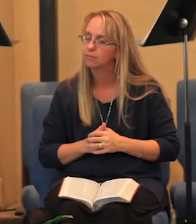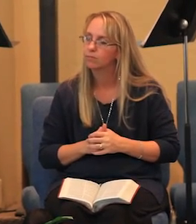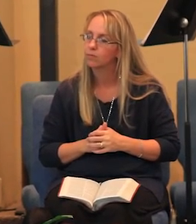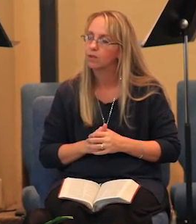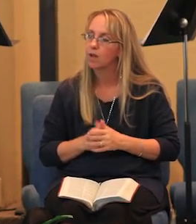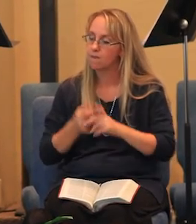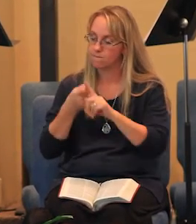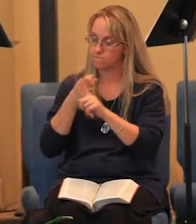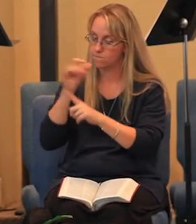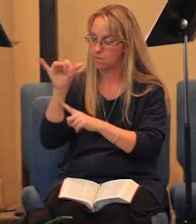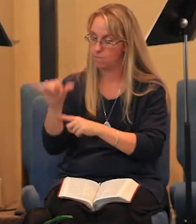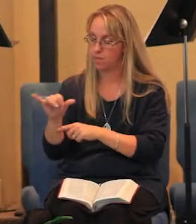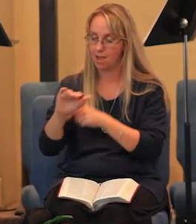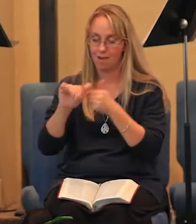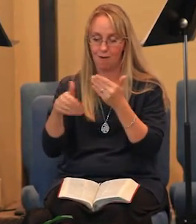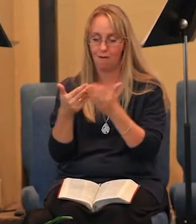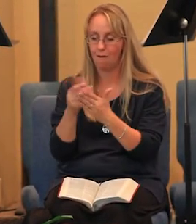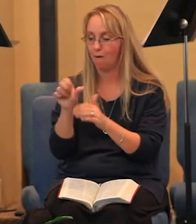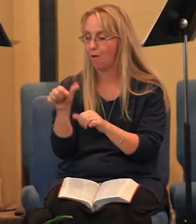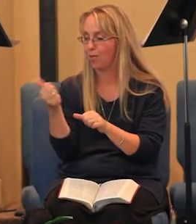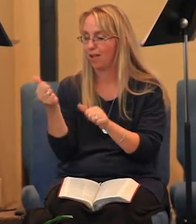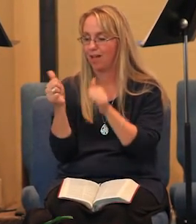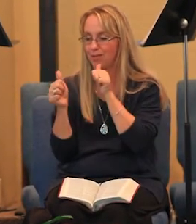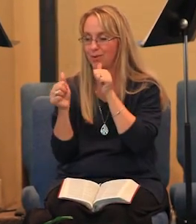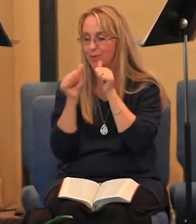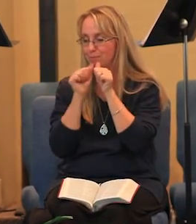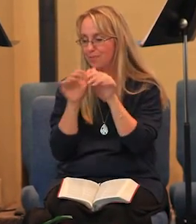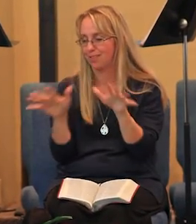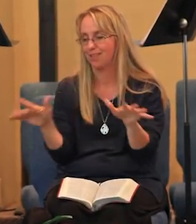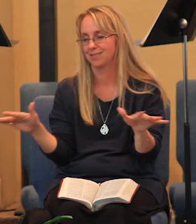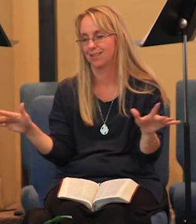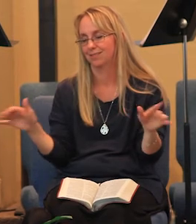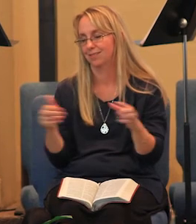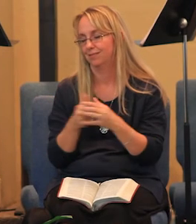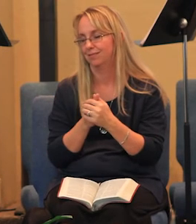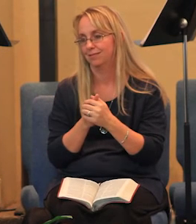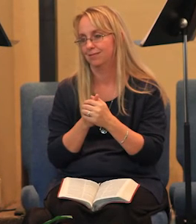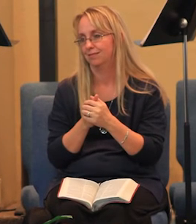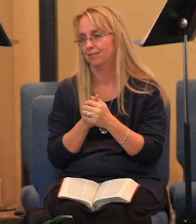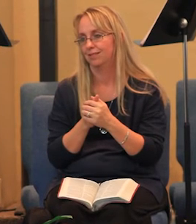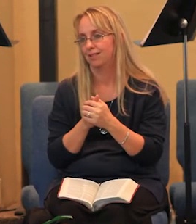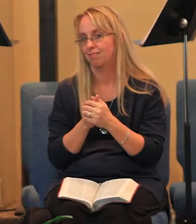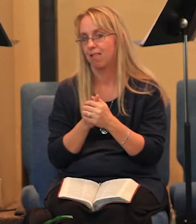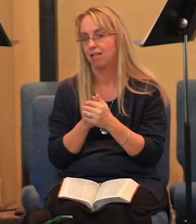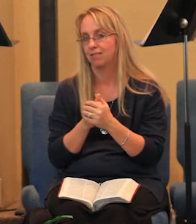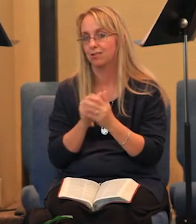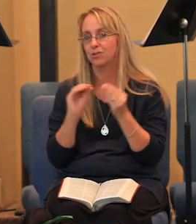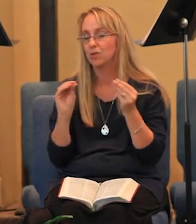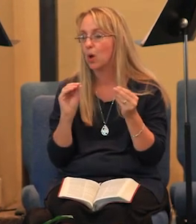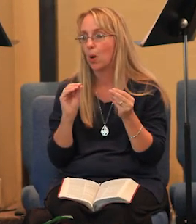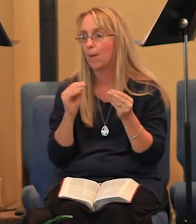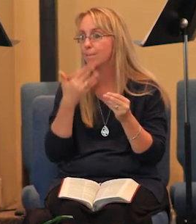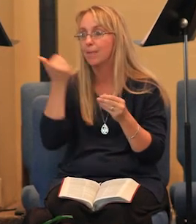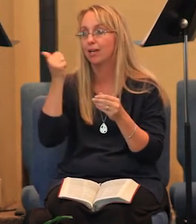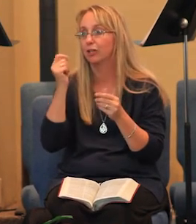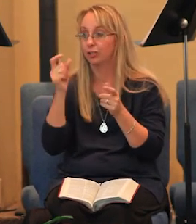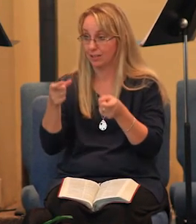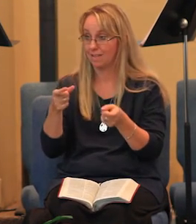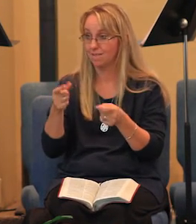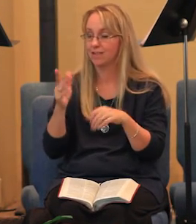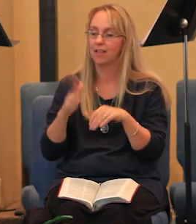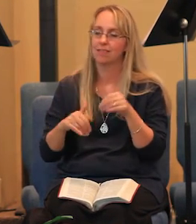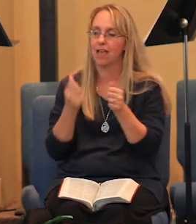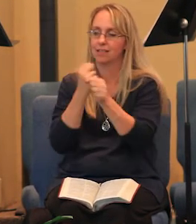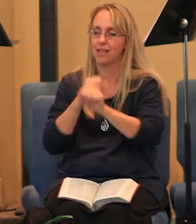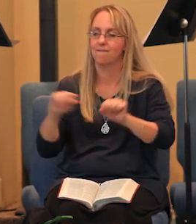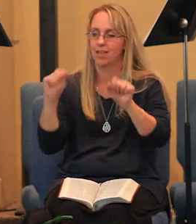Because born out of that comes all the other blessings. And there's not a greater gift that God can give us than